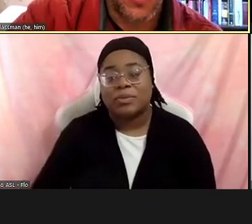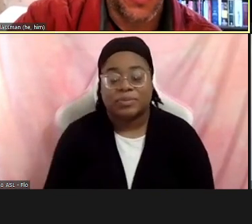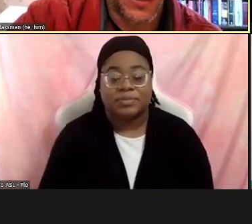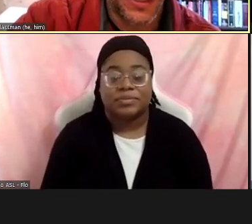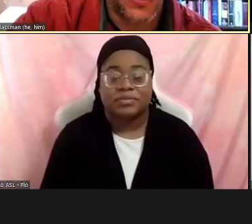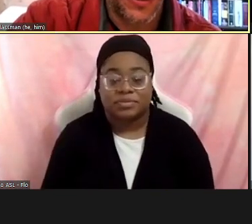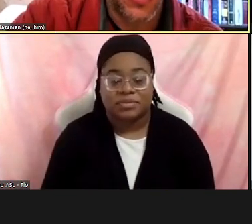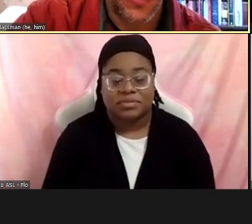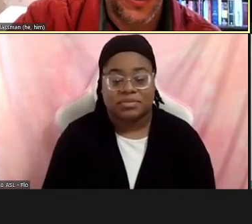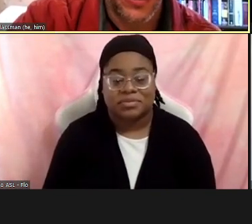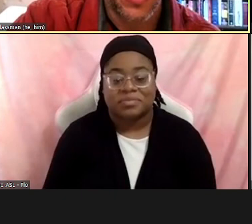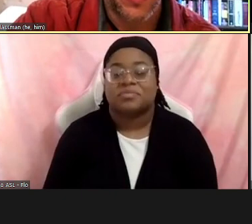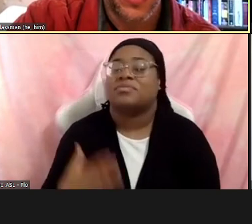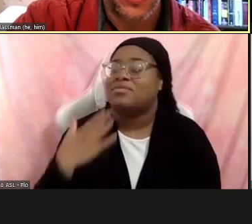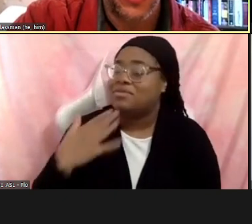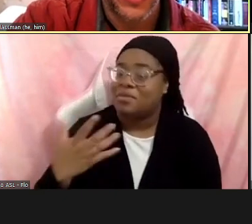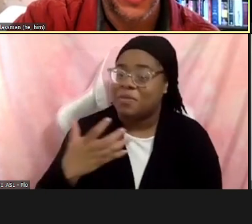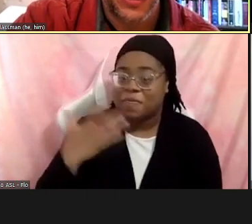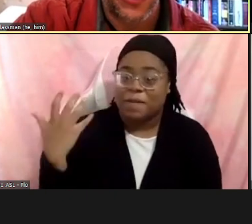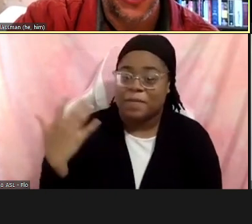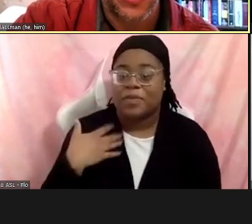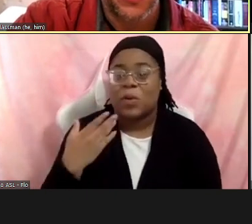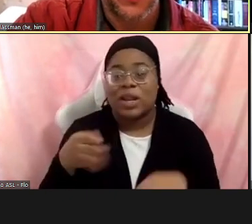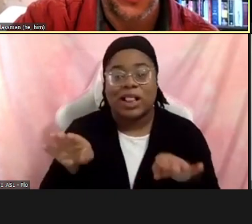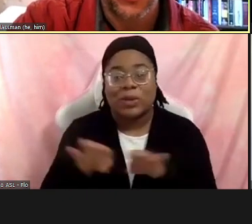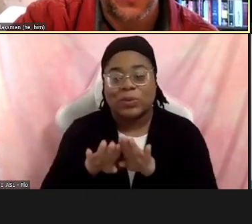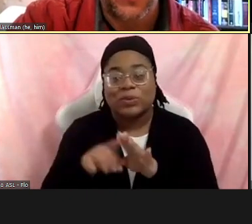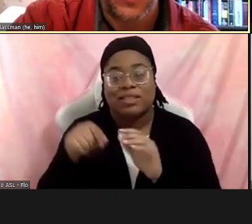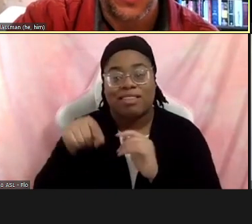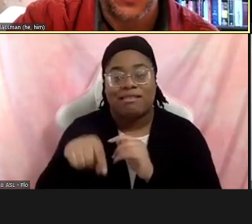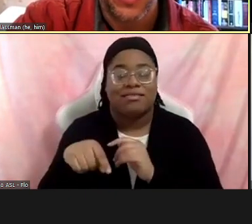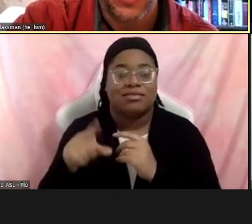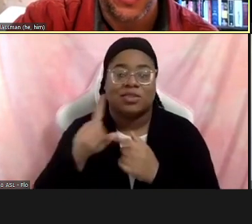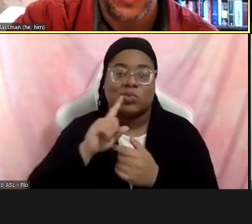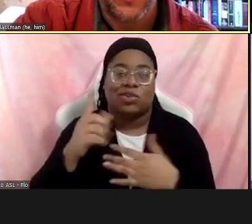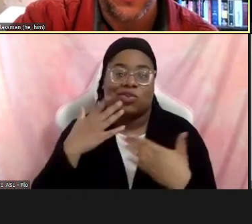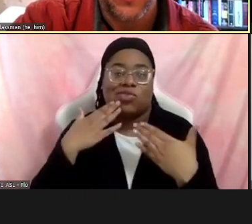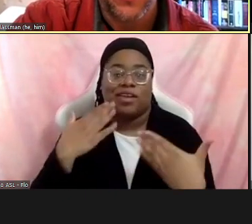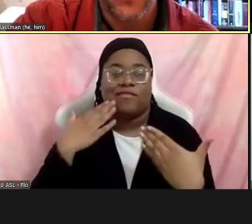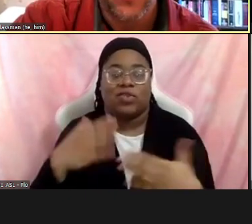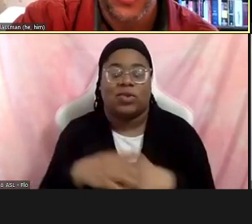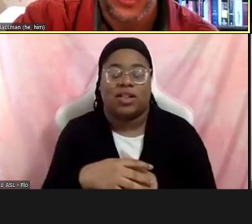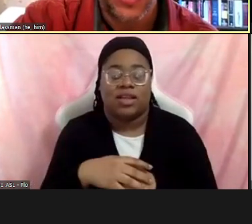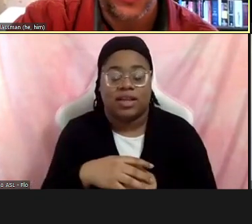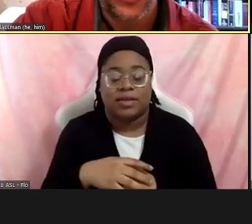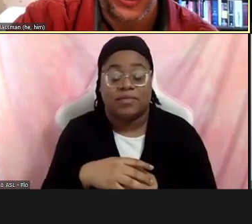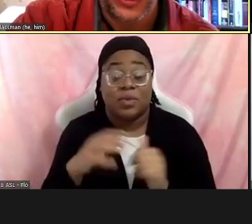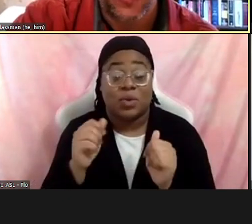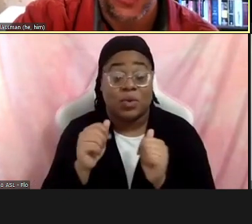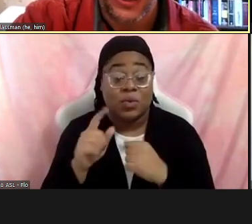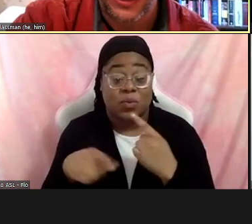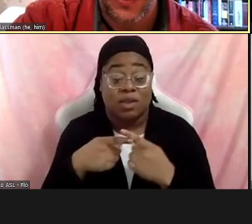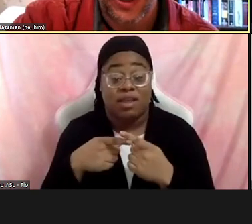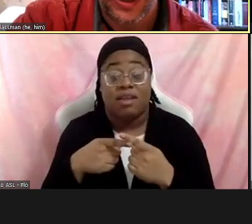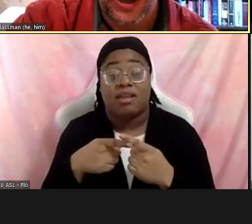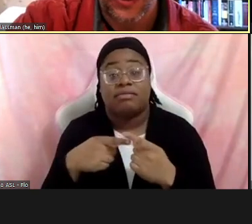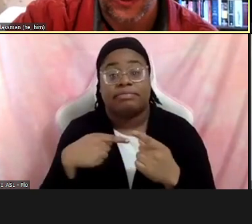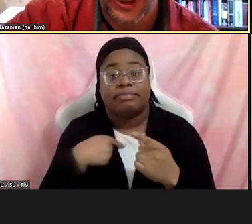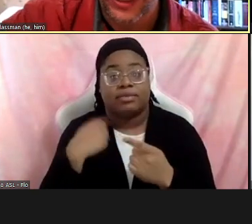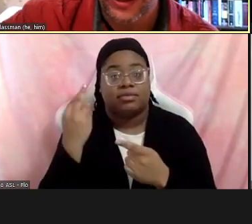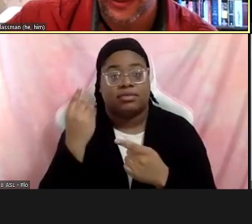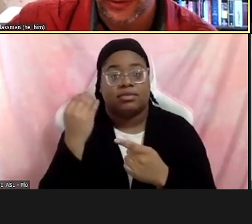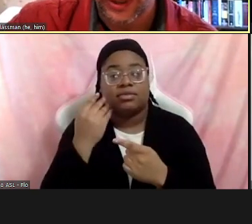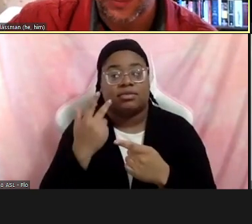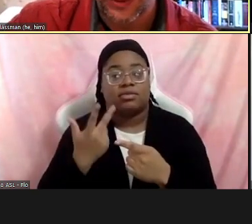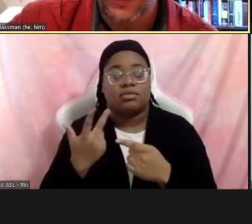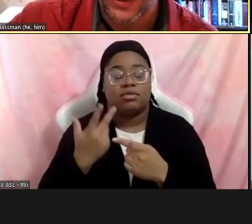Wow, thank you all so much. I'm going to close this out. So grateful. When Jamie Galoon and I were thinking about how we wanted